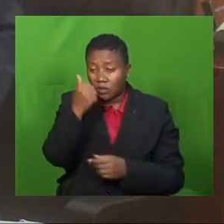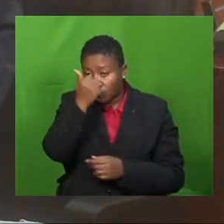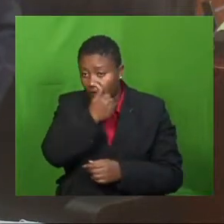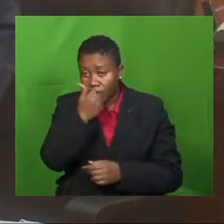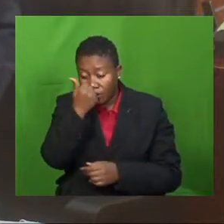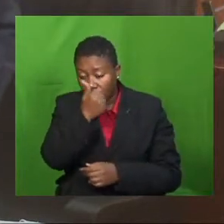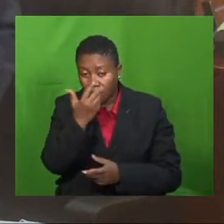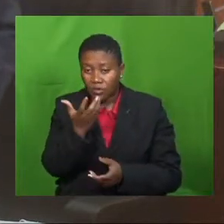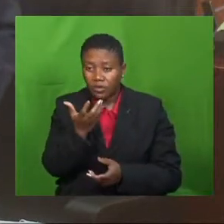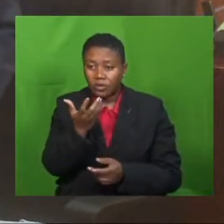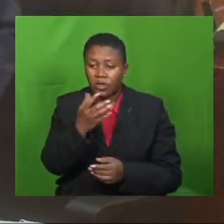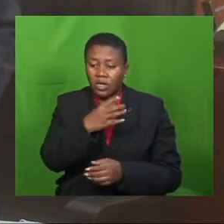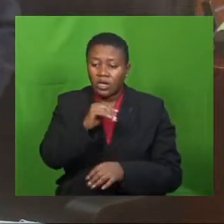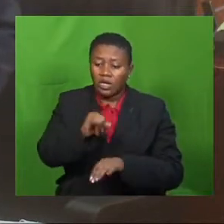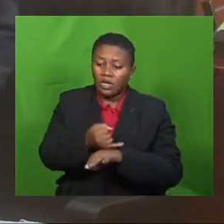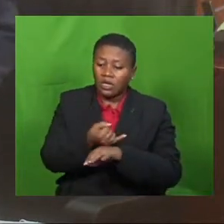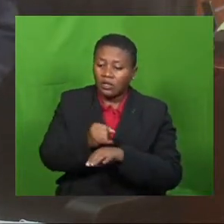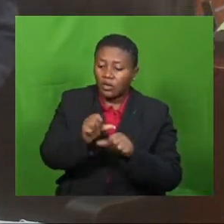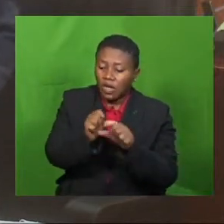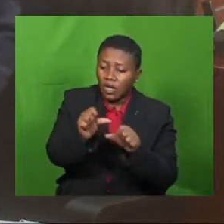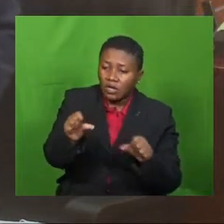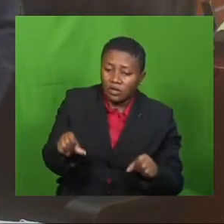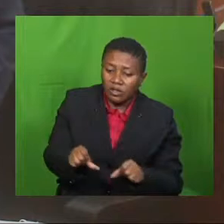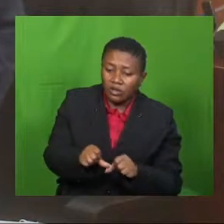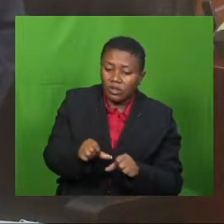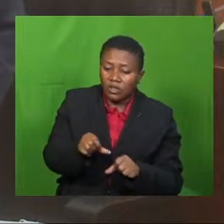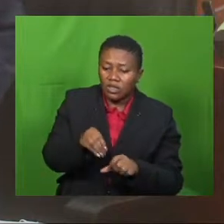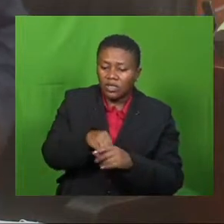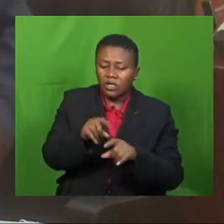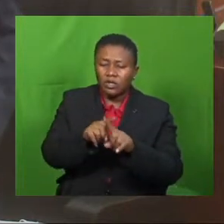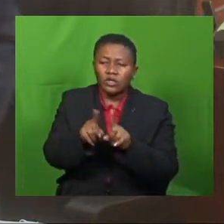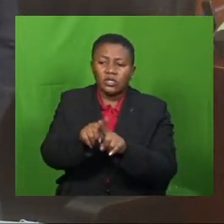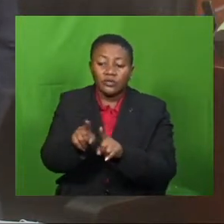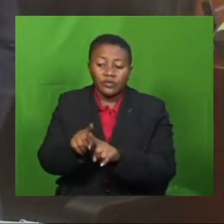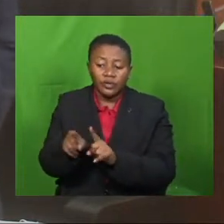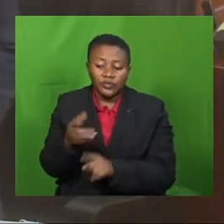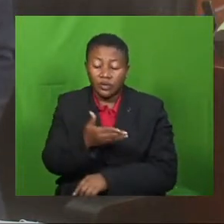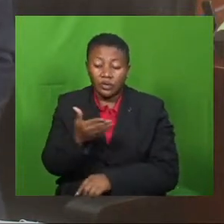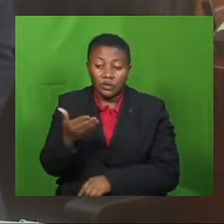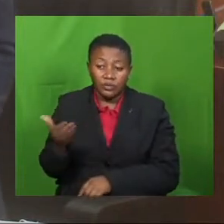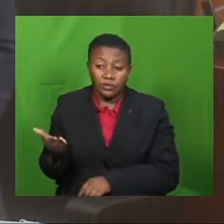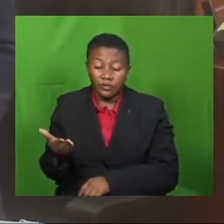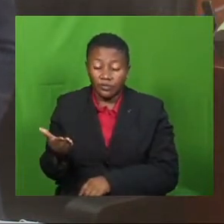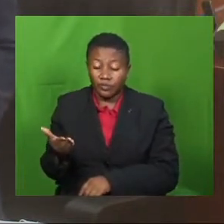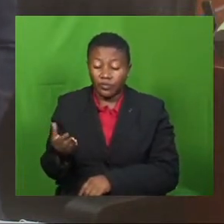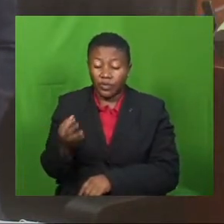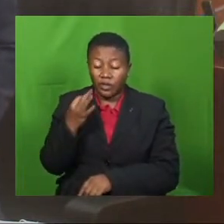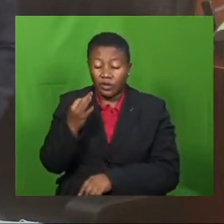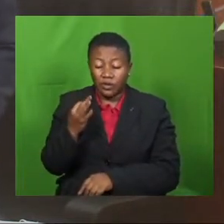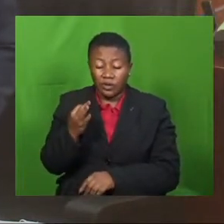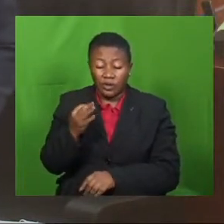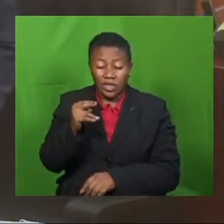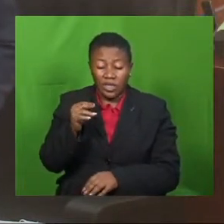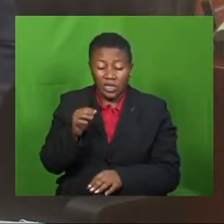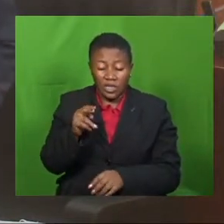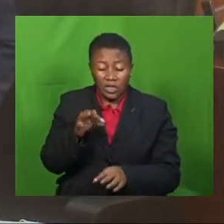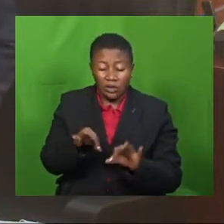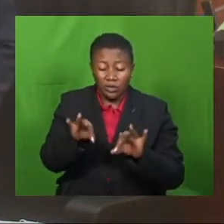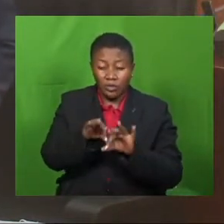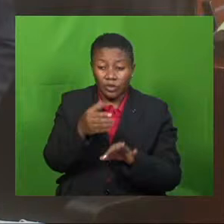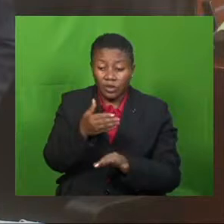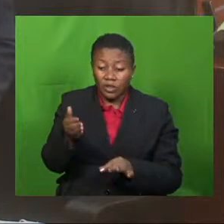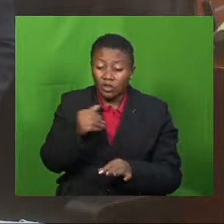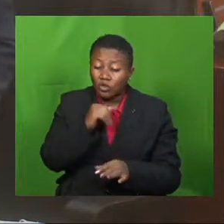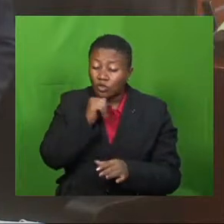and develop their industrial sectors and diverse products. If the necessary relevant legislations are not put